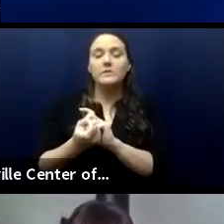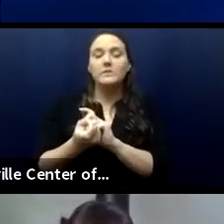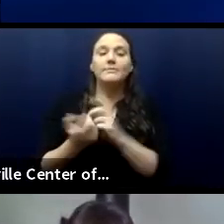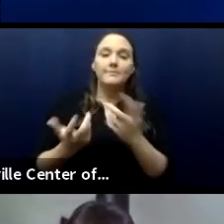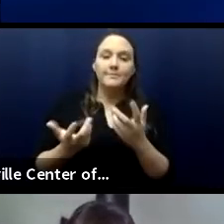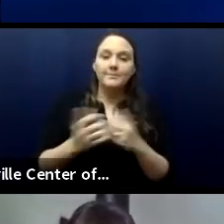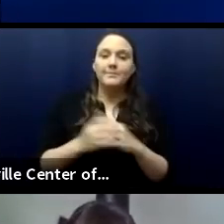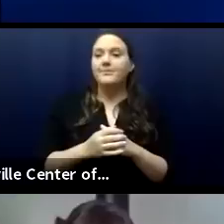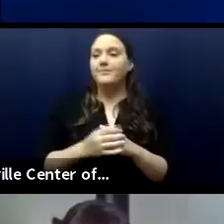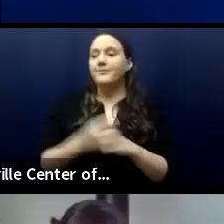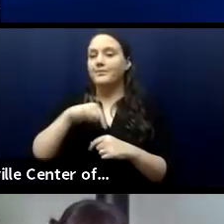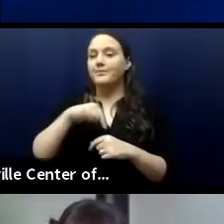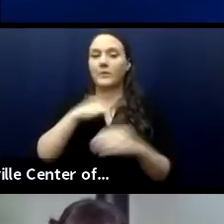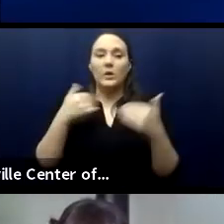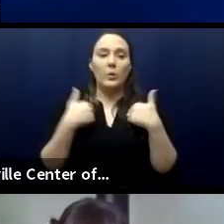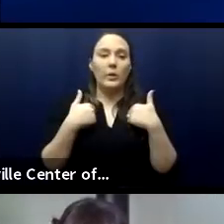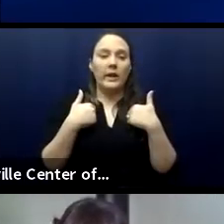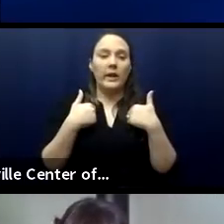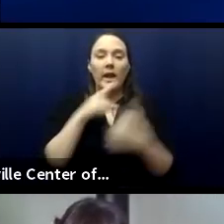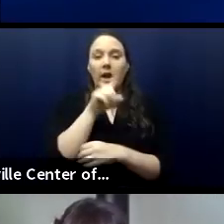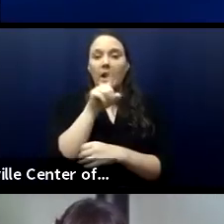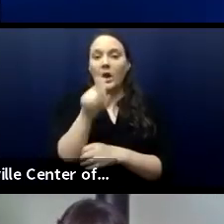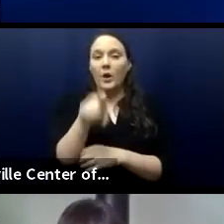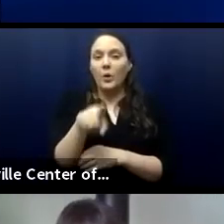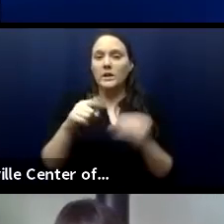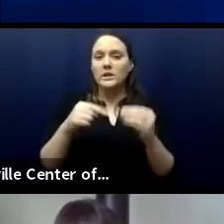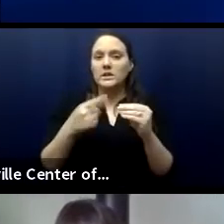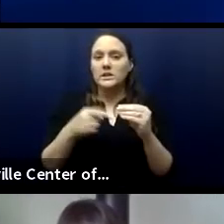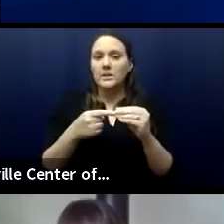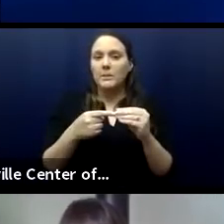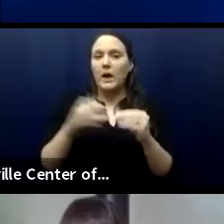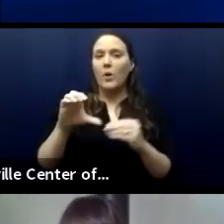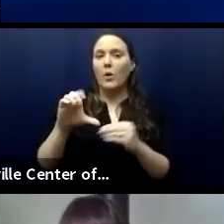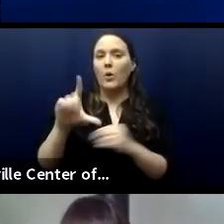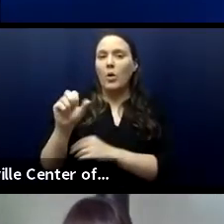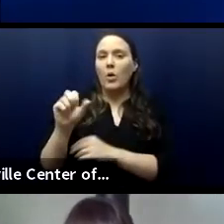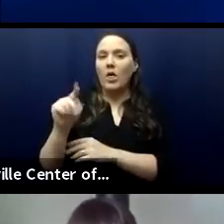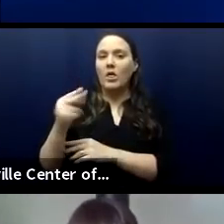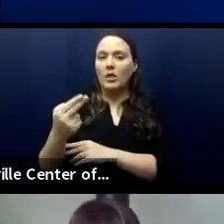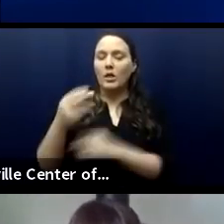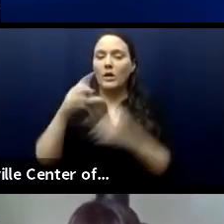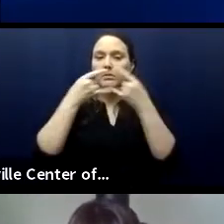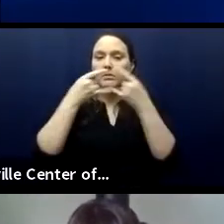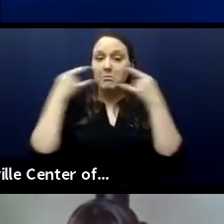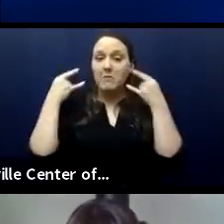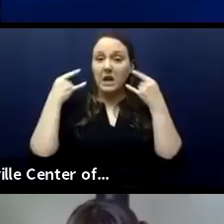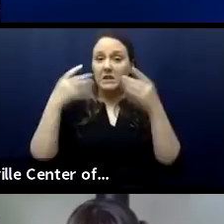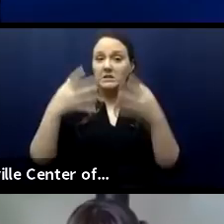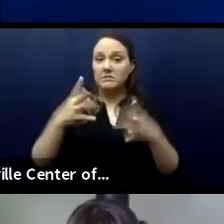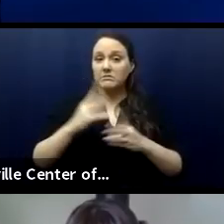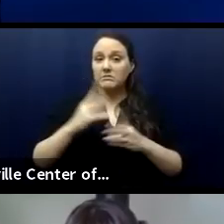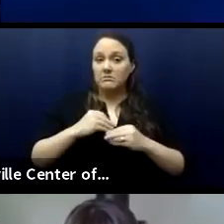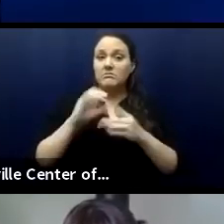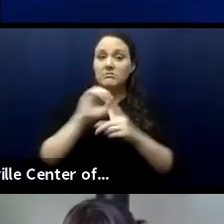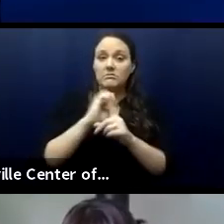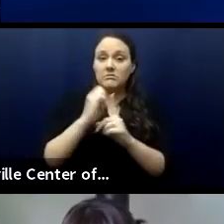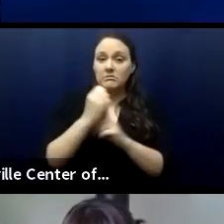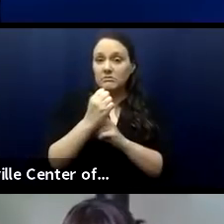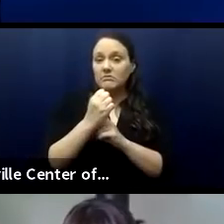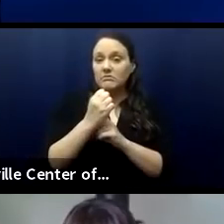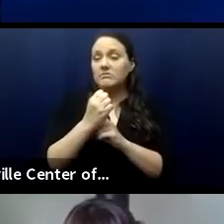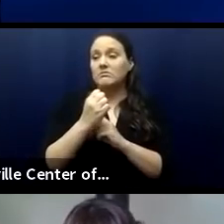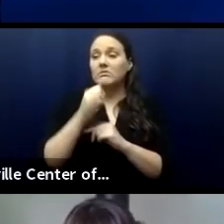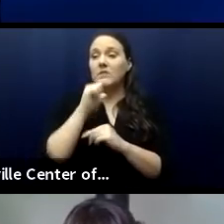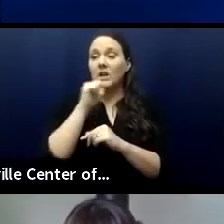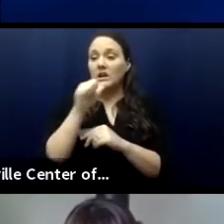We had a question on whether or not a cloth mask is an acceptable environmental in an uncontrolled